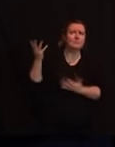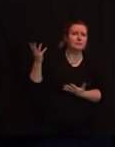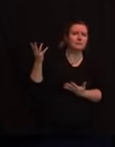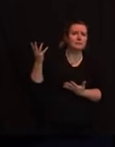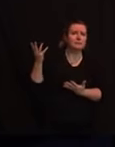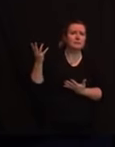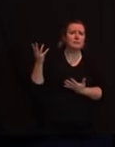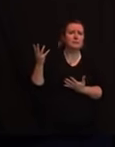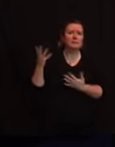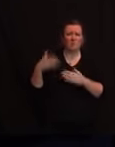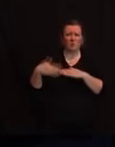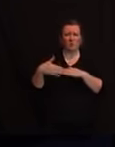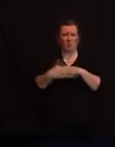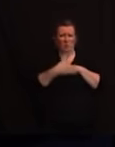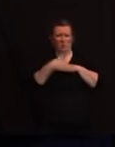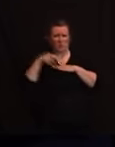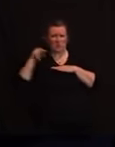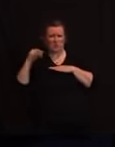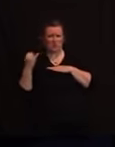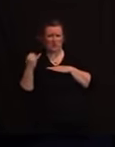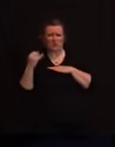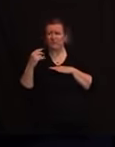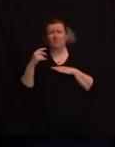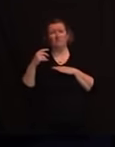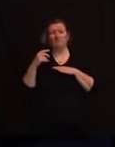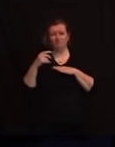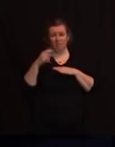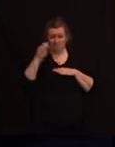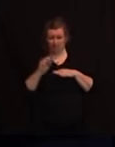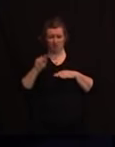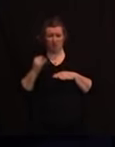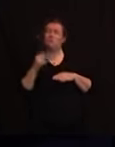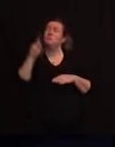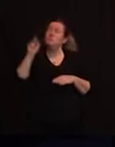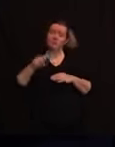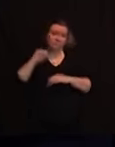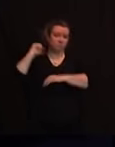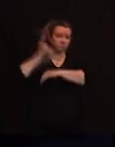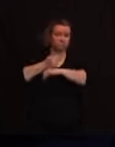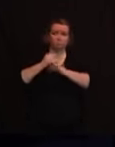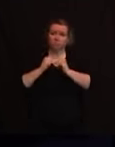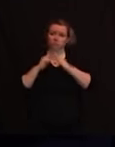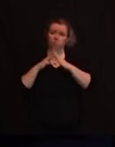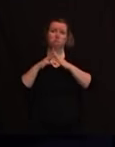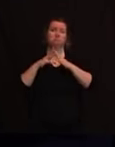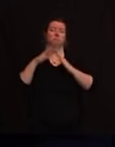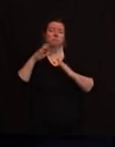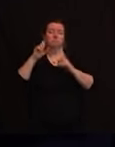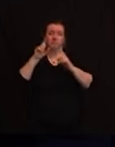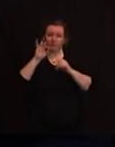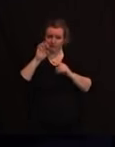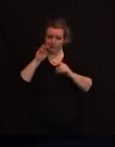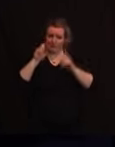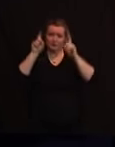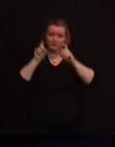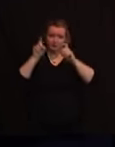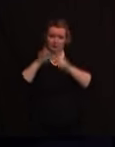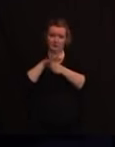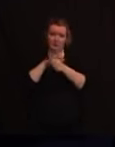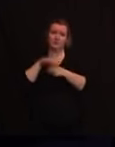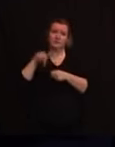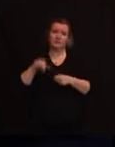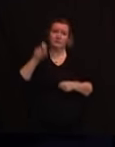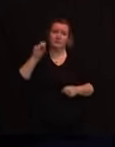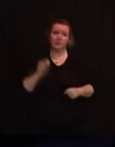our state. I want to make sure that as many people in this state, in New Jersey, have access to the tests and the access